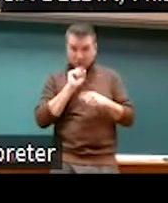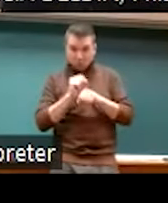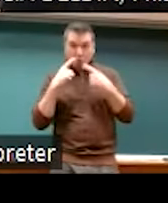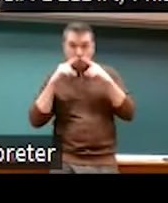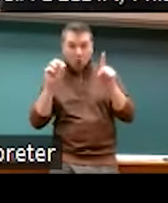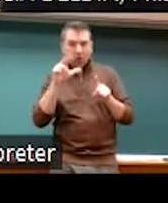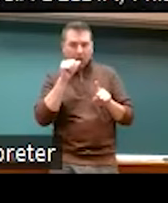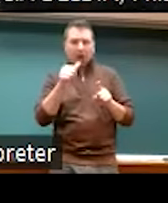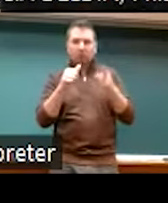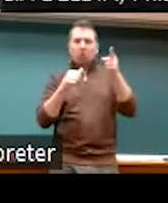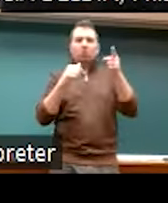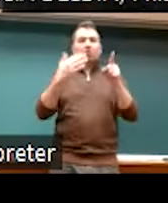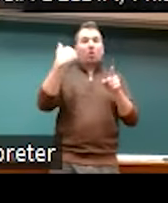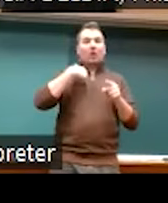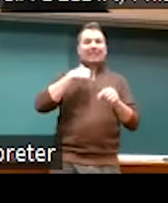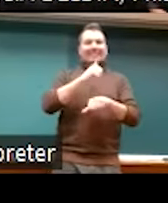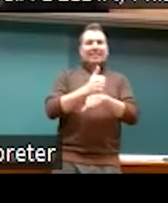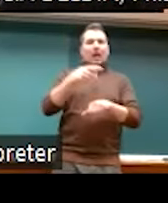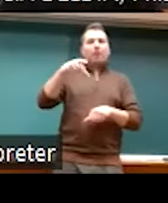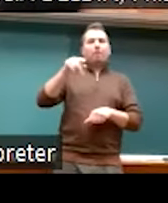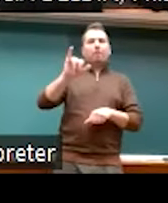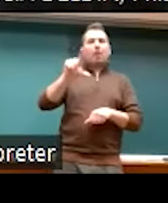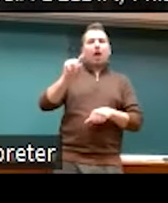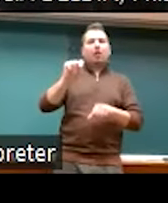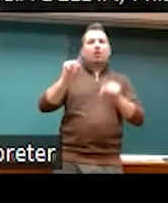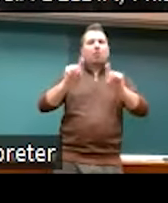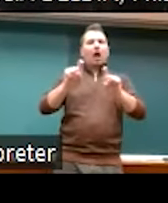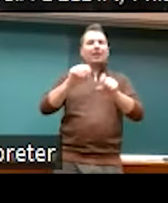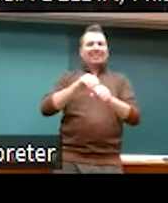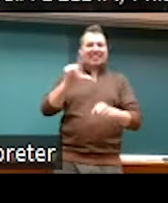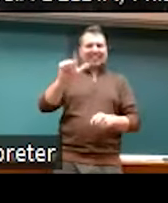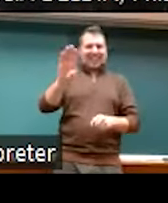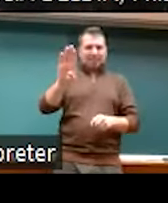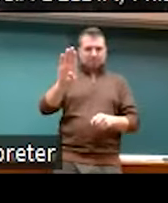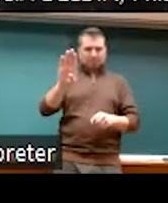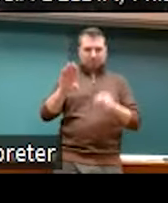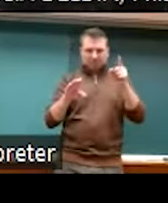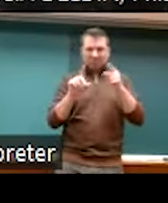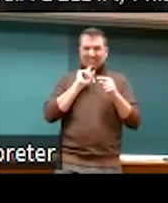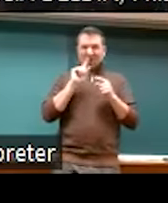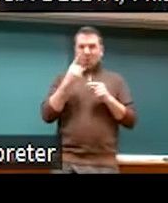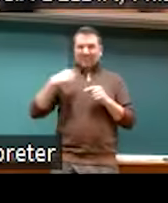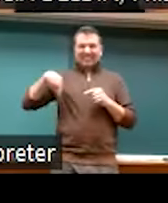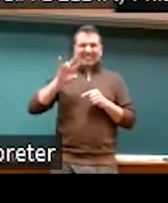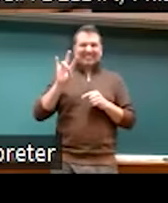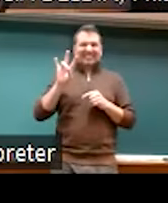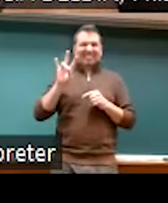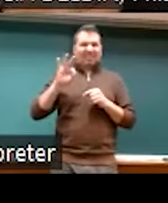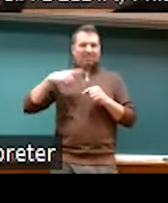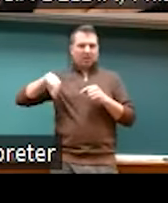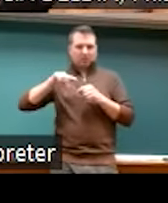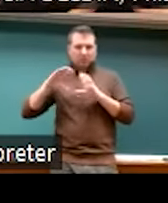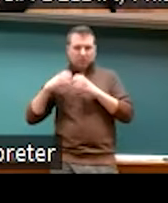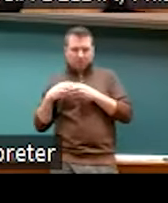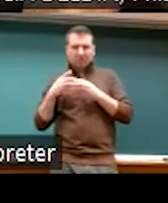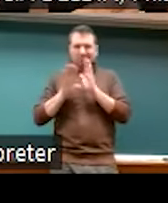in my lab where we each took turns running the group for 7 of us. And then we also were working on a writing.